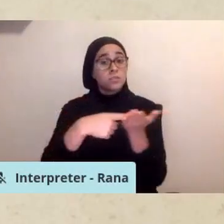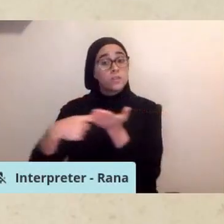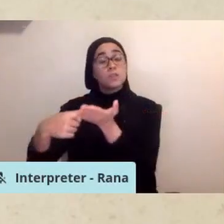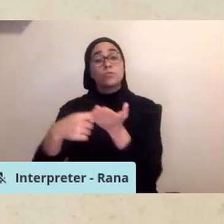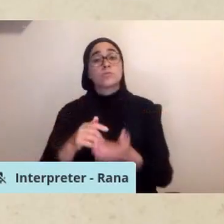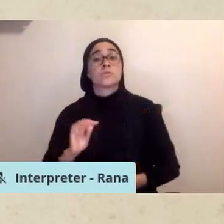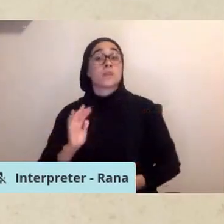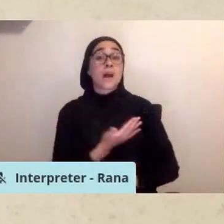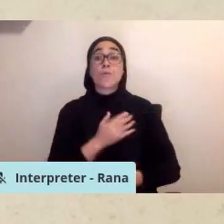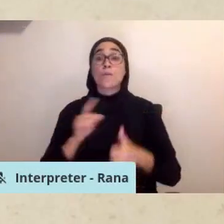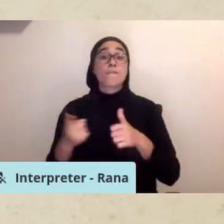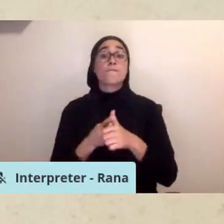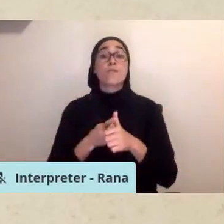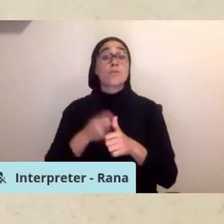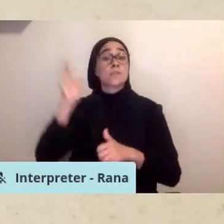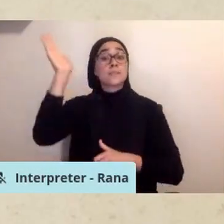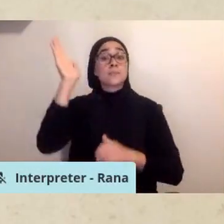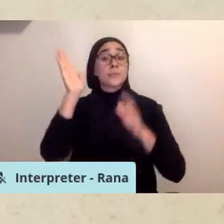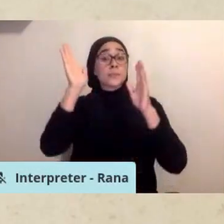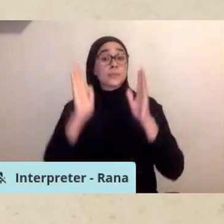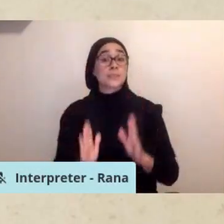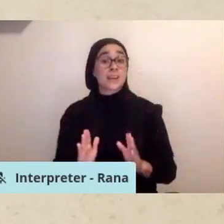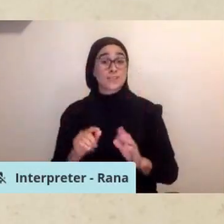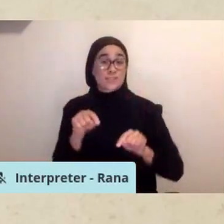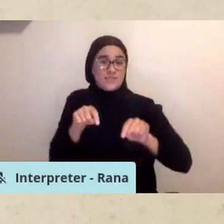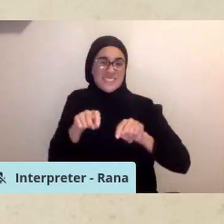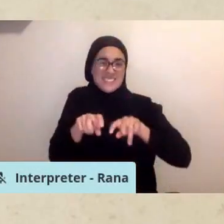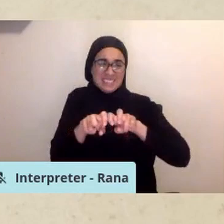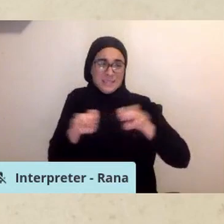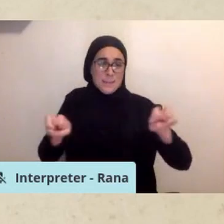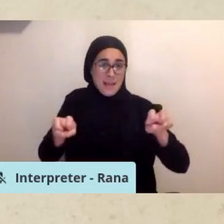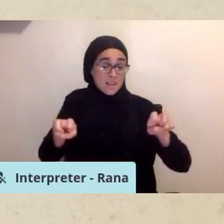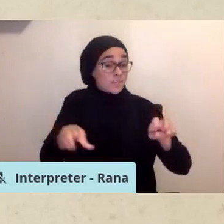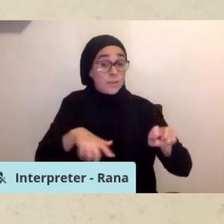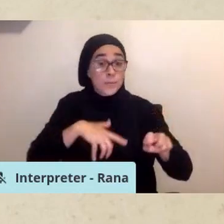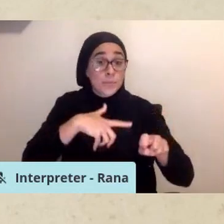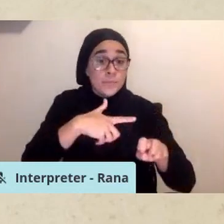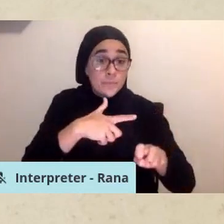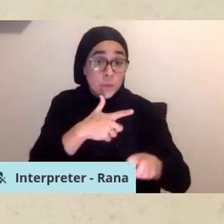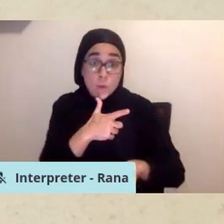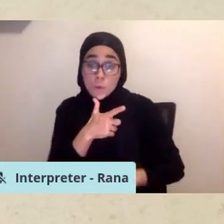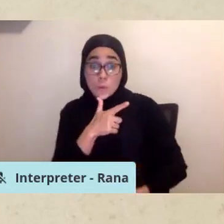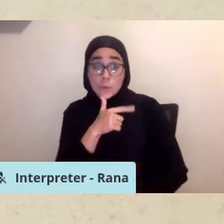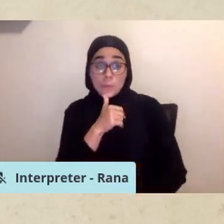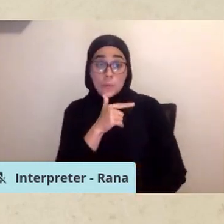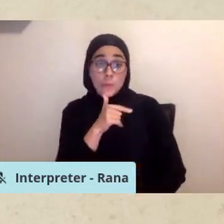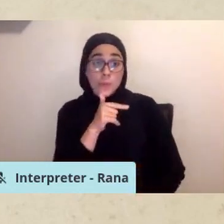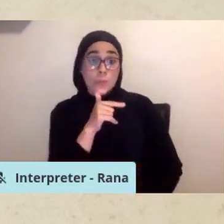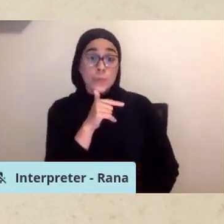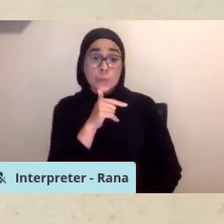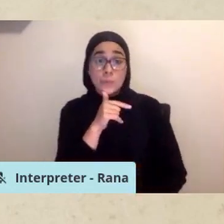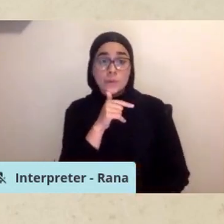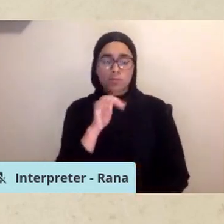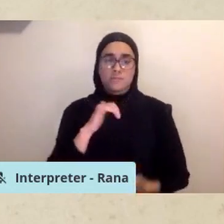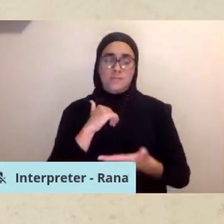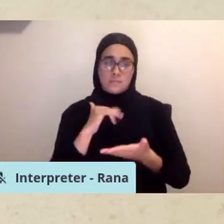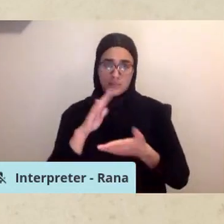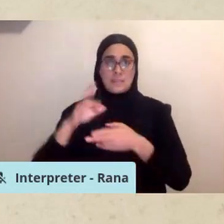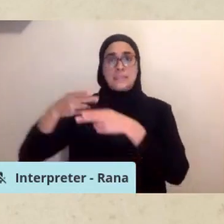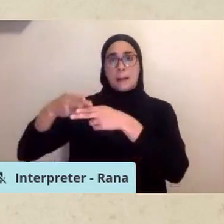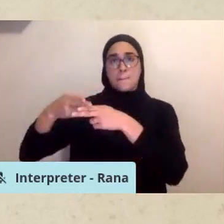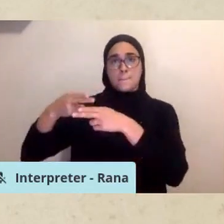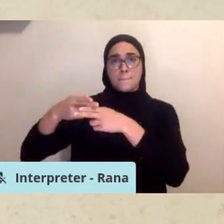our first panelist for this particular panel. Her name